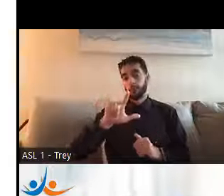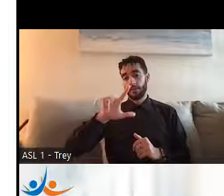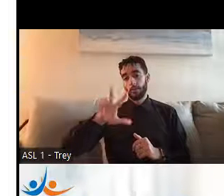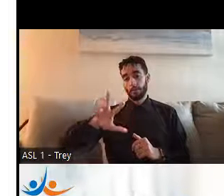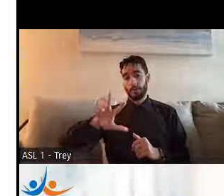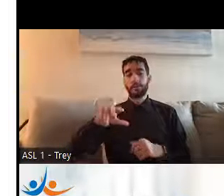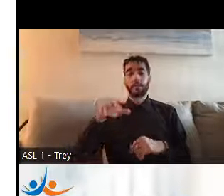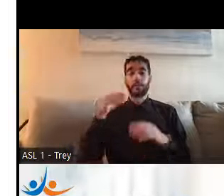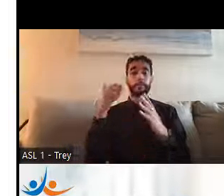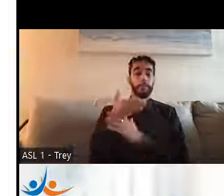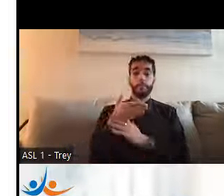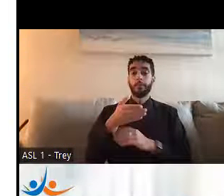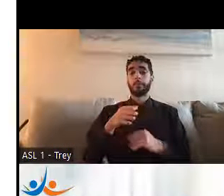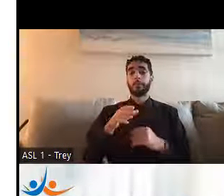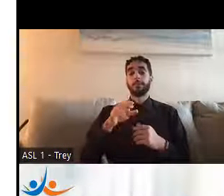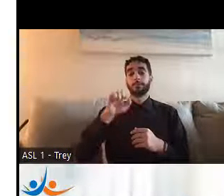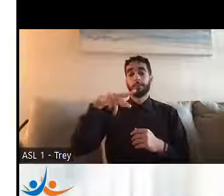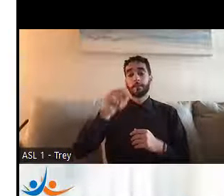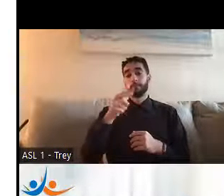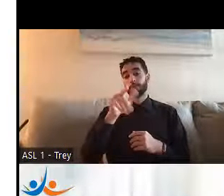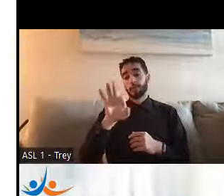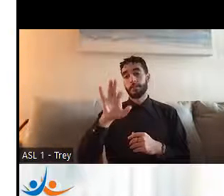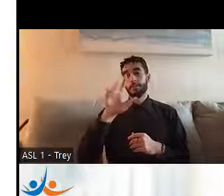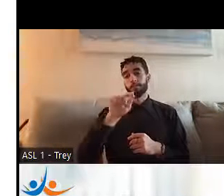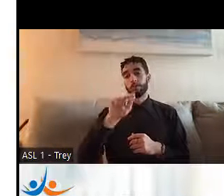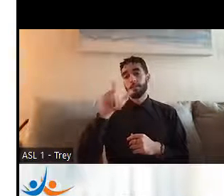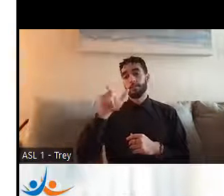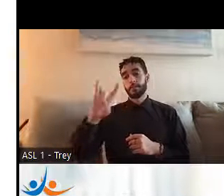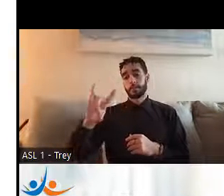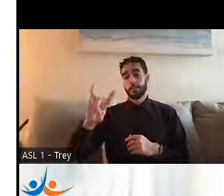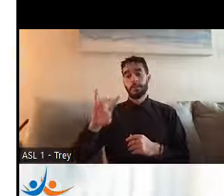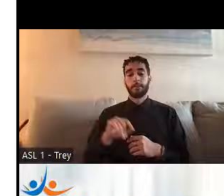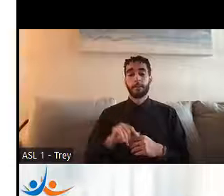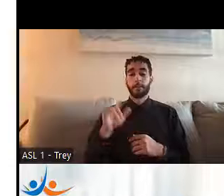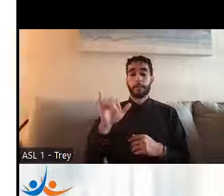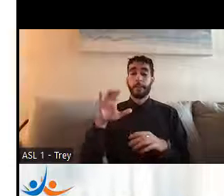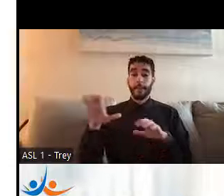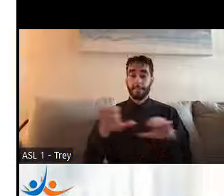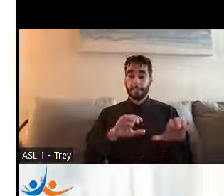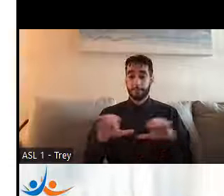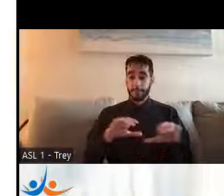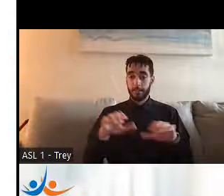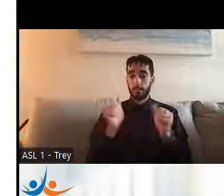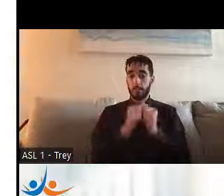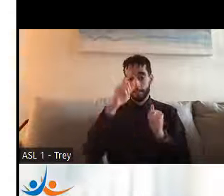29th of 2028, to conduct Alzheimer's disease and related dementias activities in line with the CDC's strategic